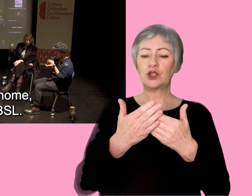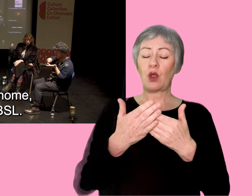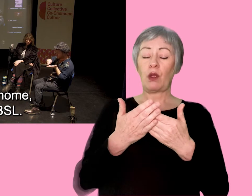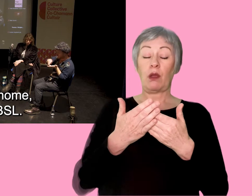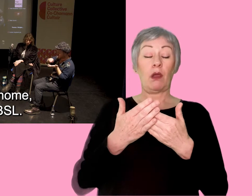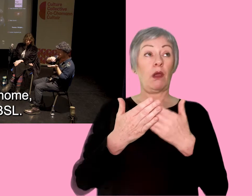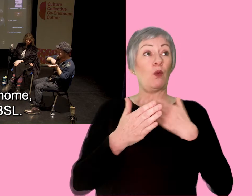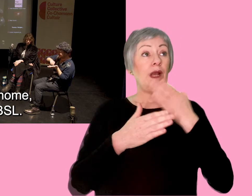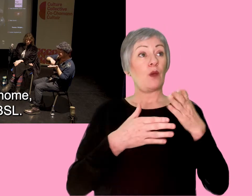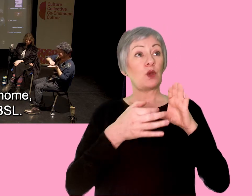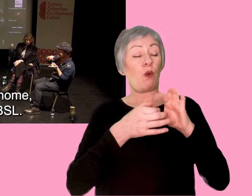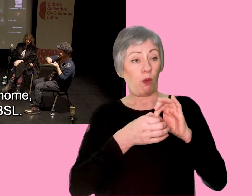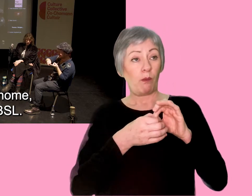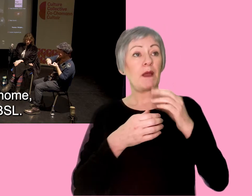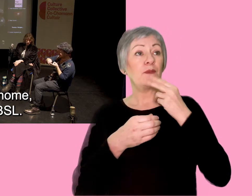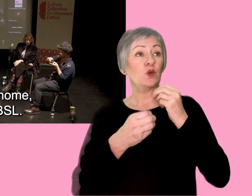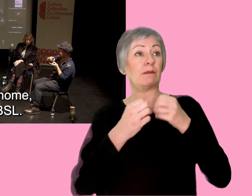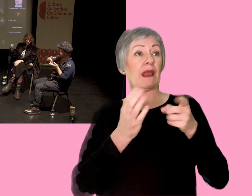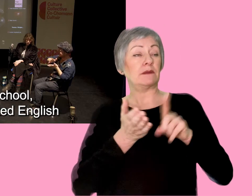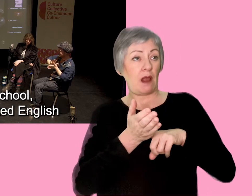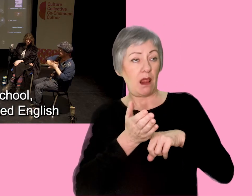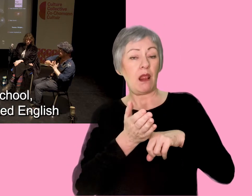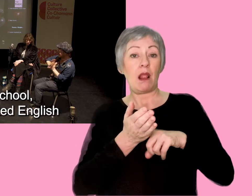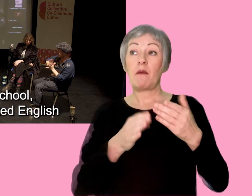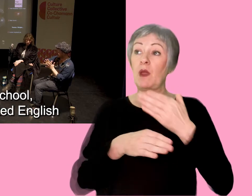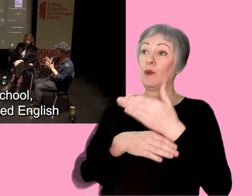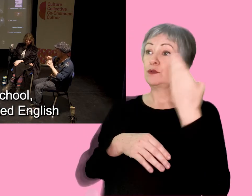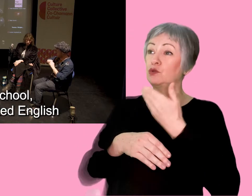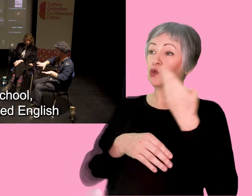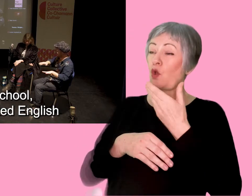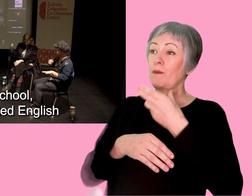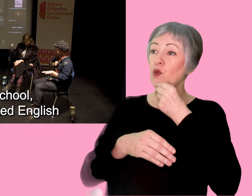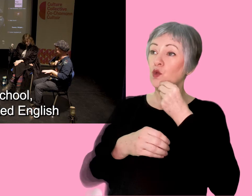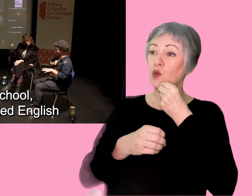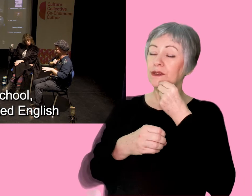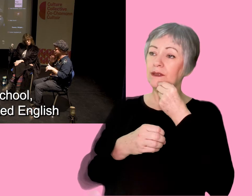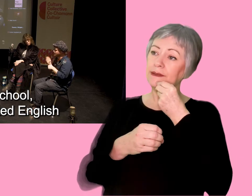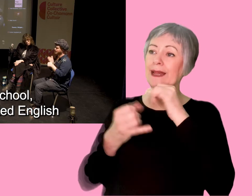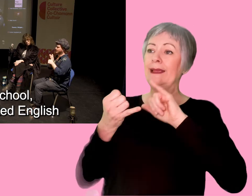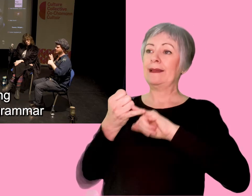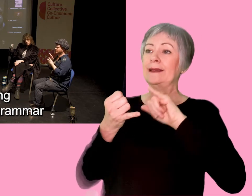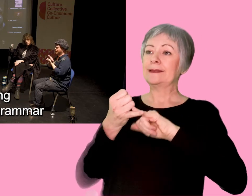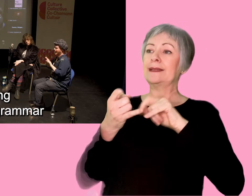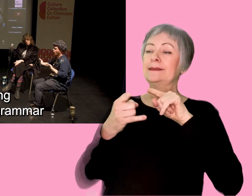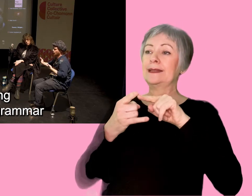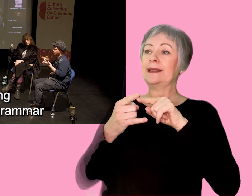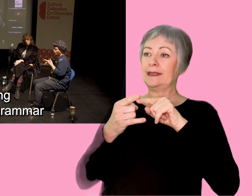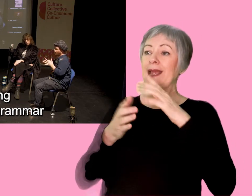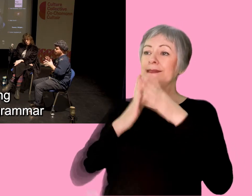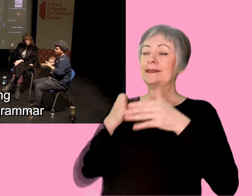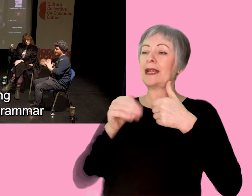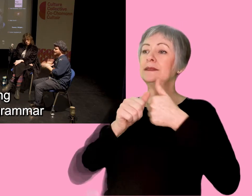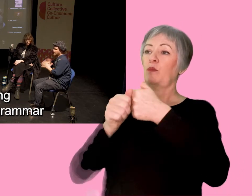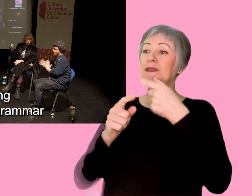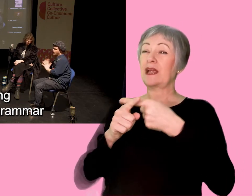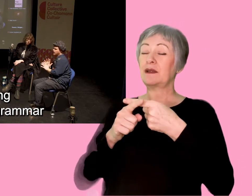was at home, I would be using BSL, but when I was at school, I'd be using sign supported English, and almost